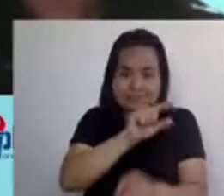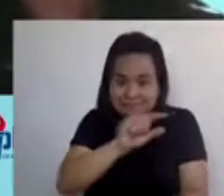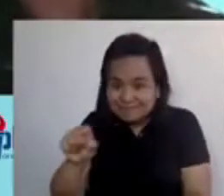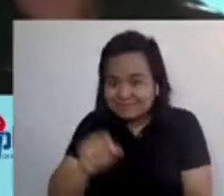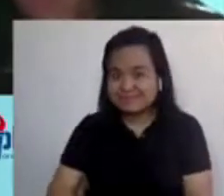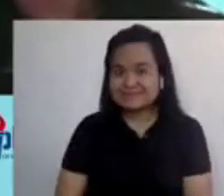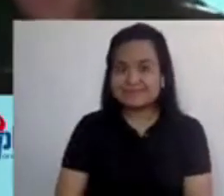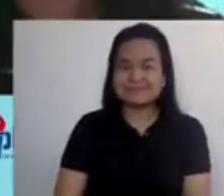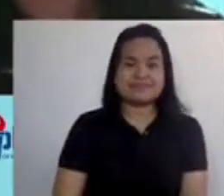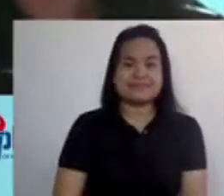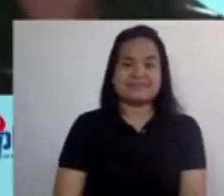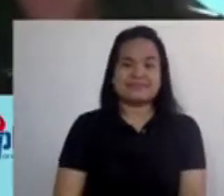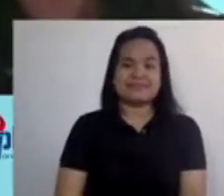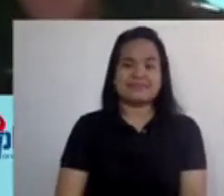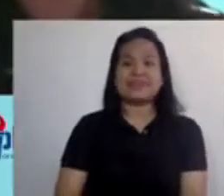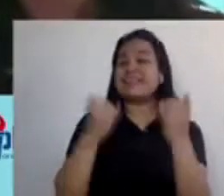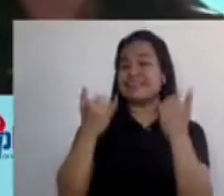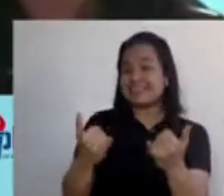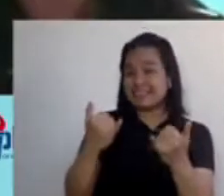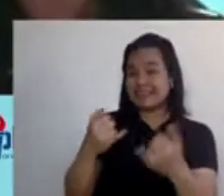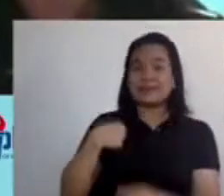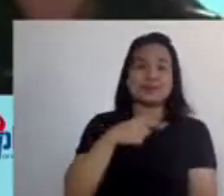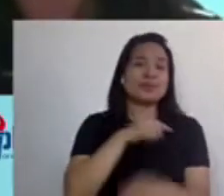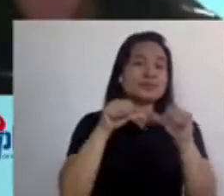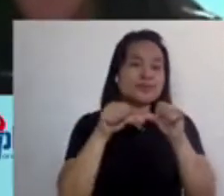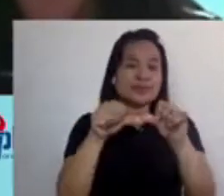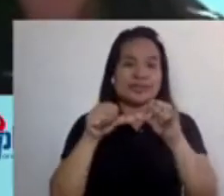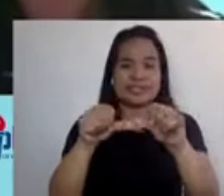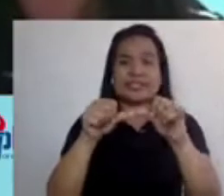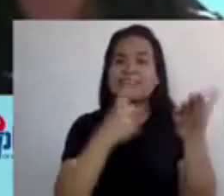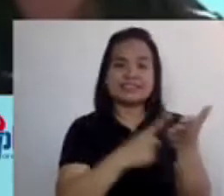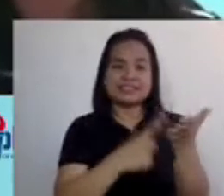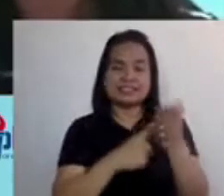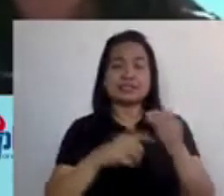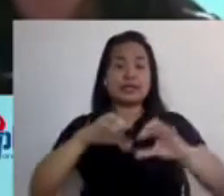Now we will continue our discussion on the classroom observable indicators or